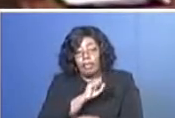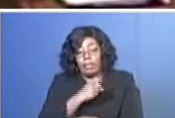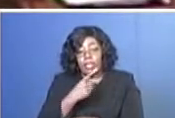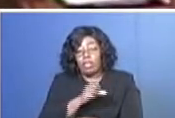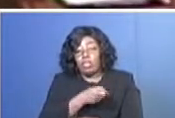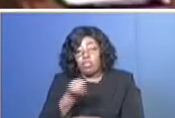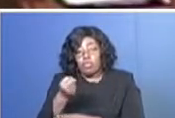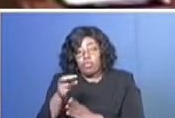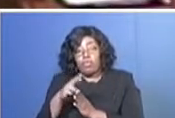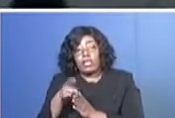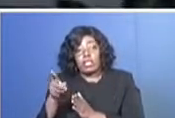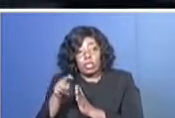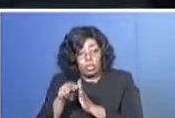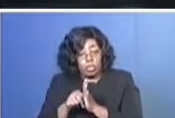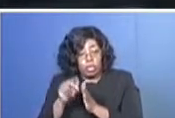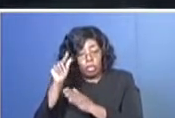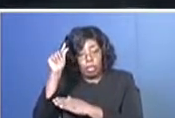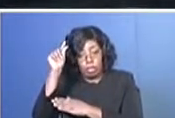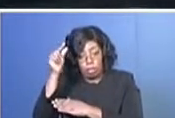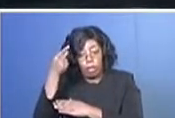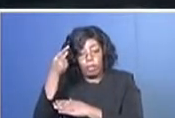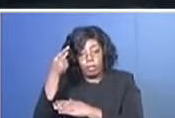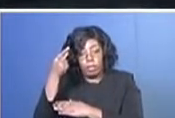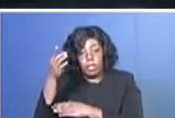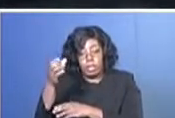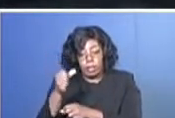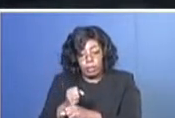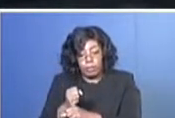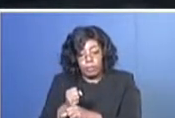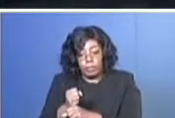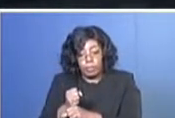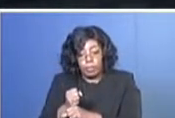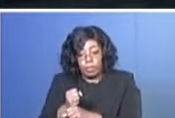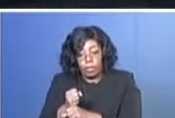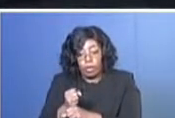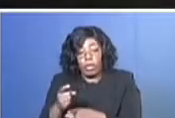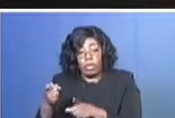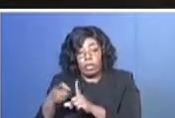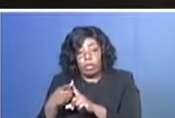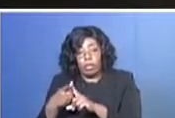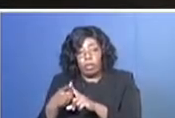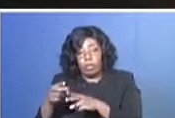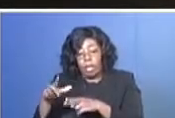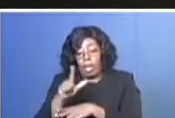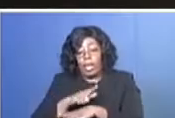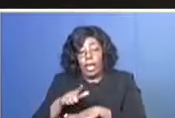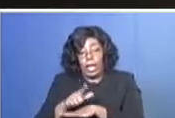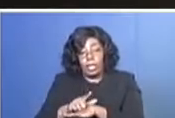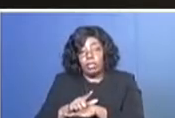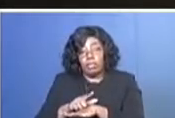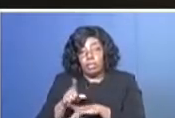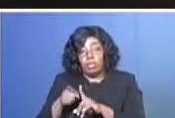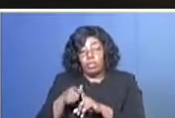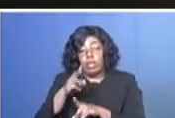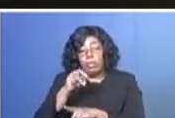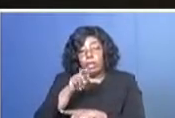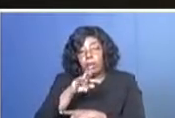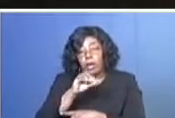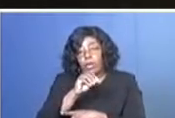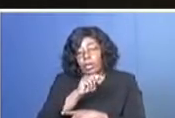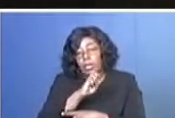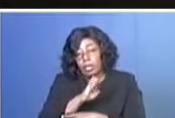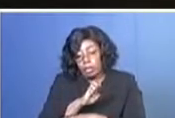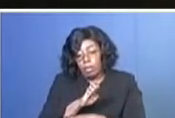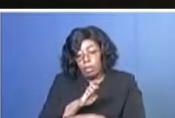resolution, says the government is seeking to convey the strip of land to the owners of the Marriott Hotel on the corner of Nassau and Bay